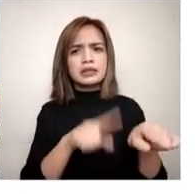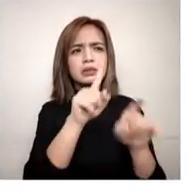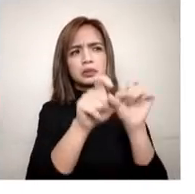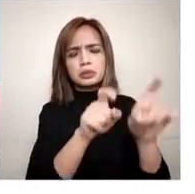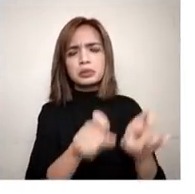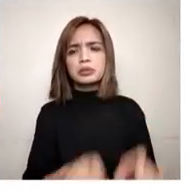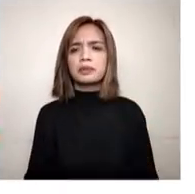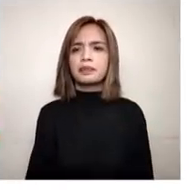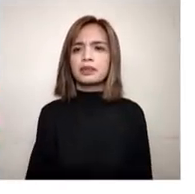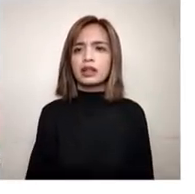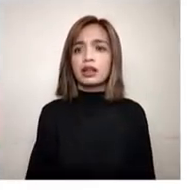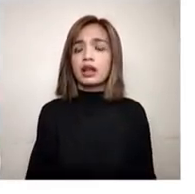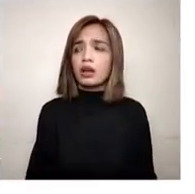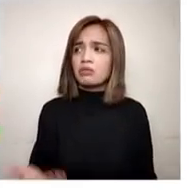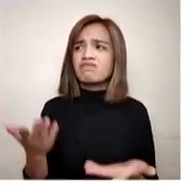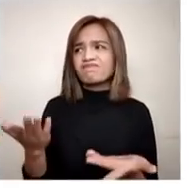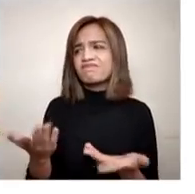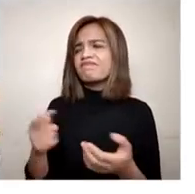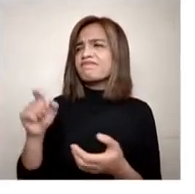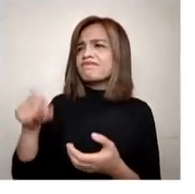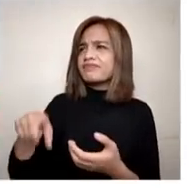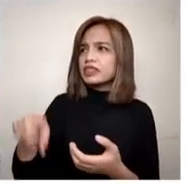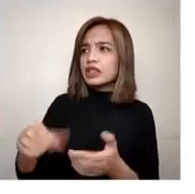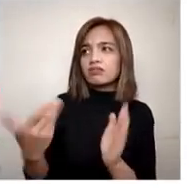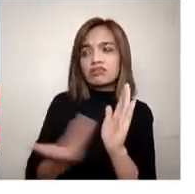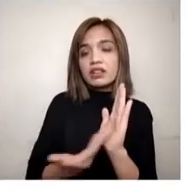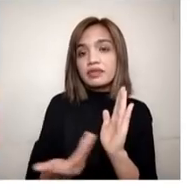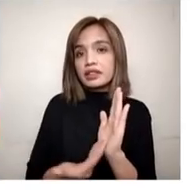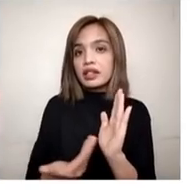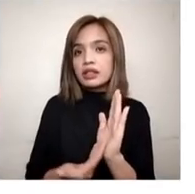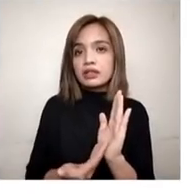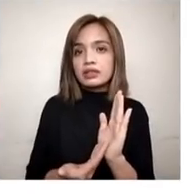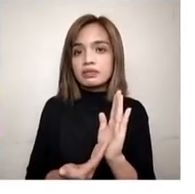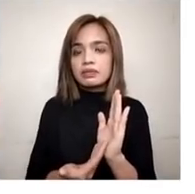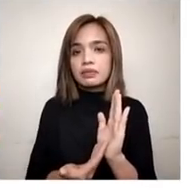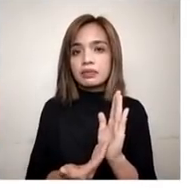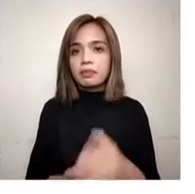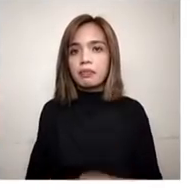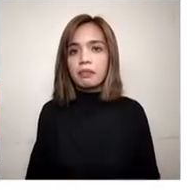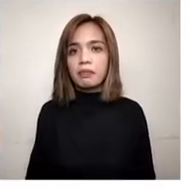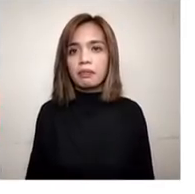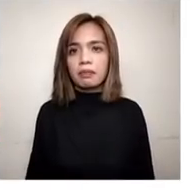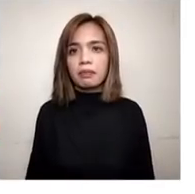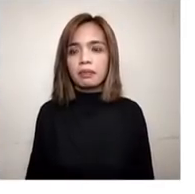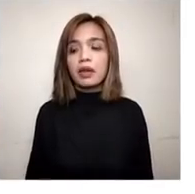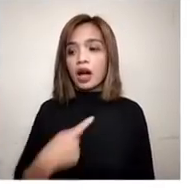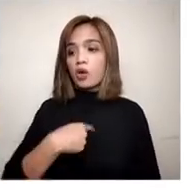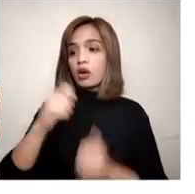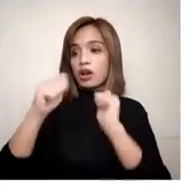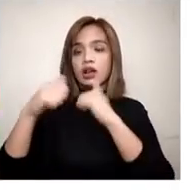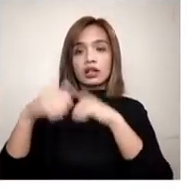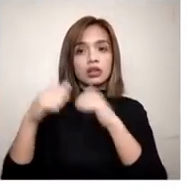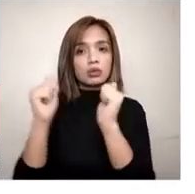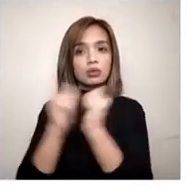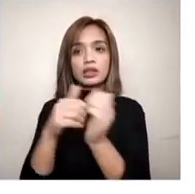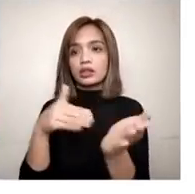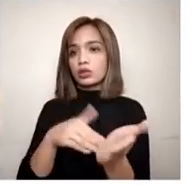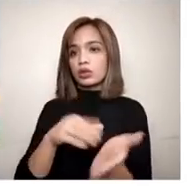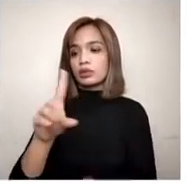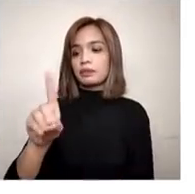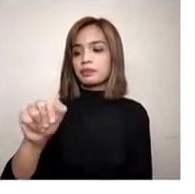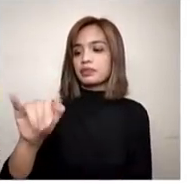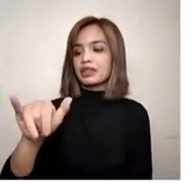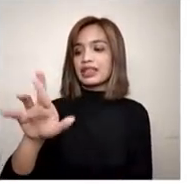Well, we do need to have evidence for these things. And I agree with Dr. Dayret that this may